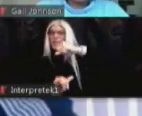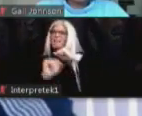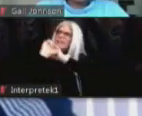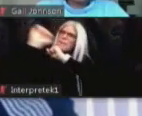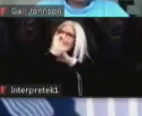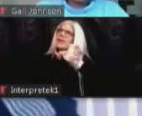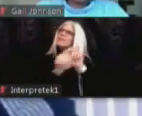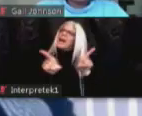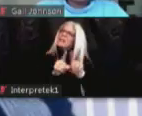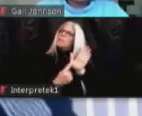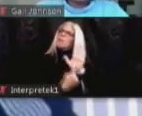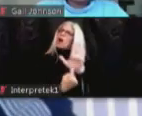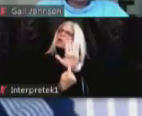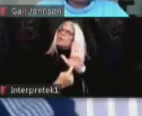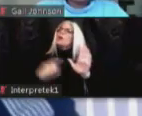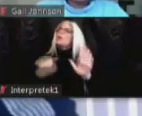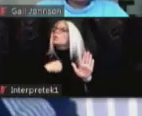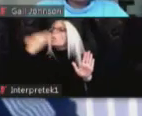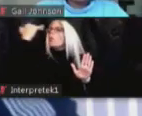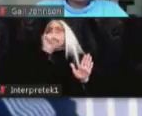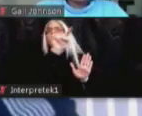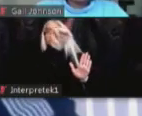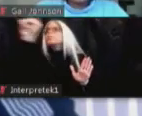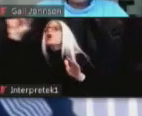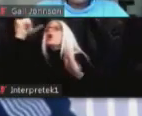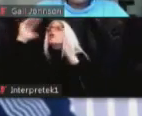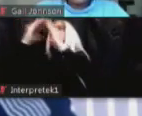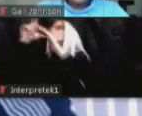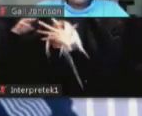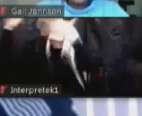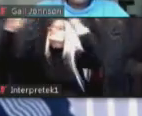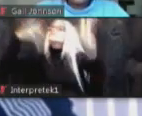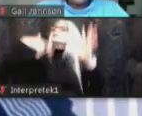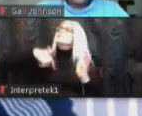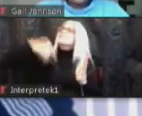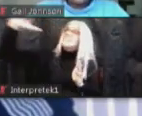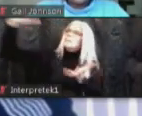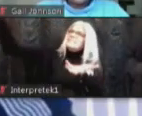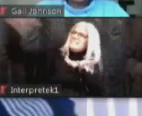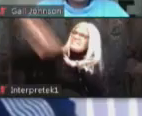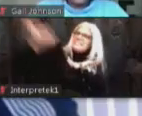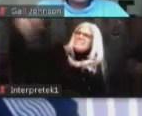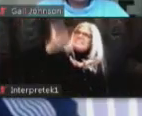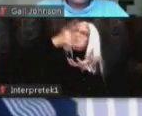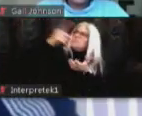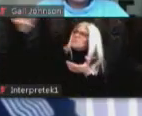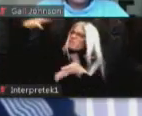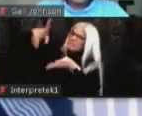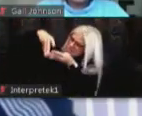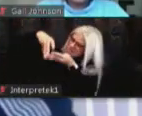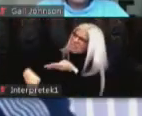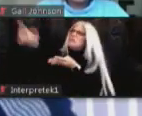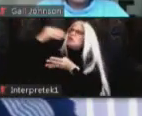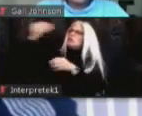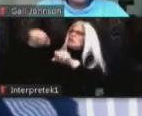other communities who have done similar work, who have also built systems within their community, partnering with